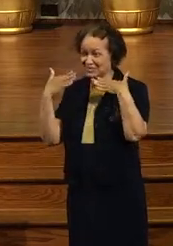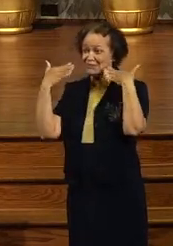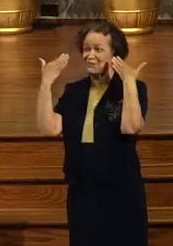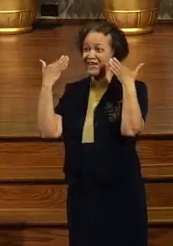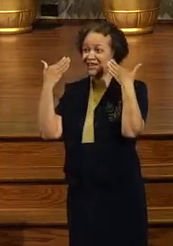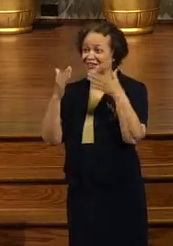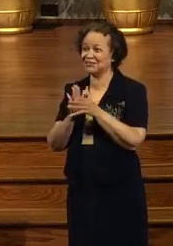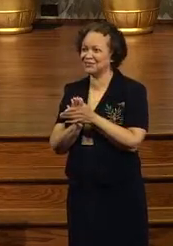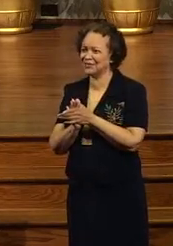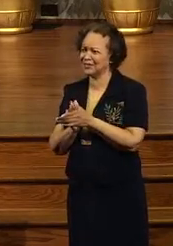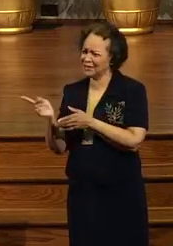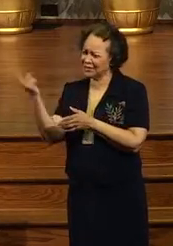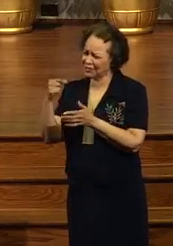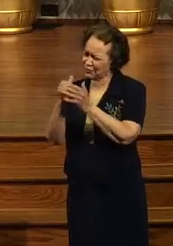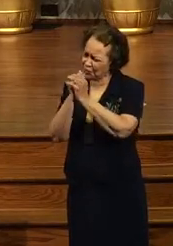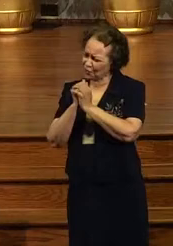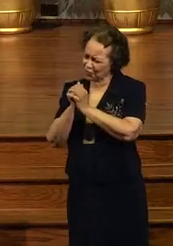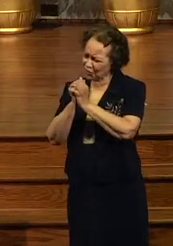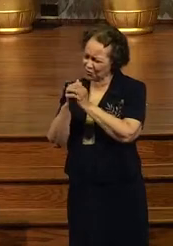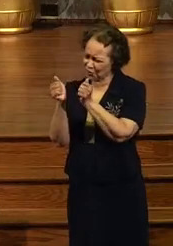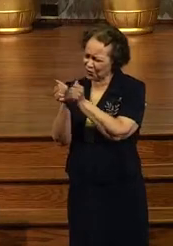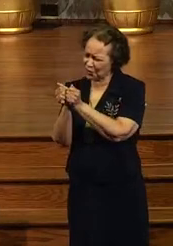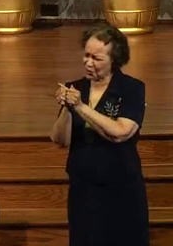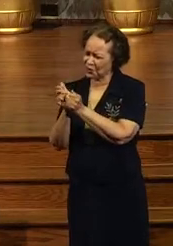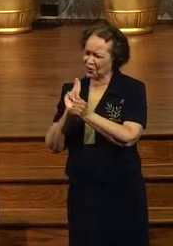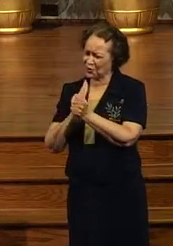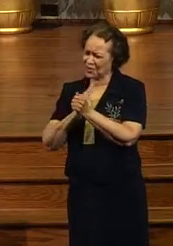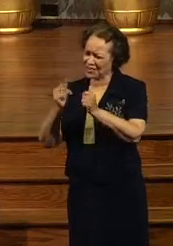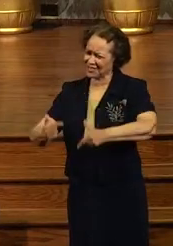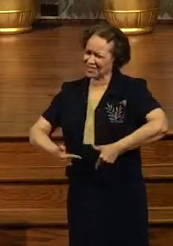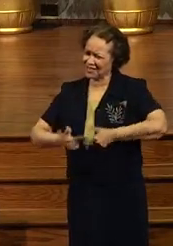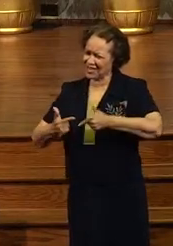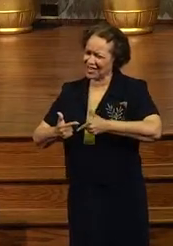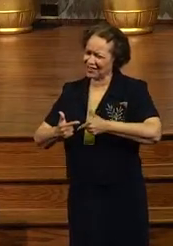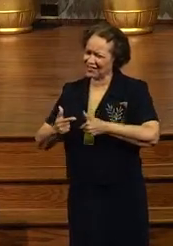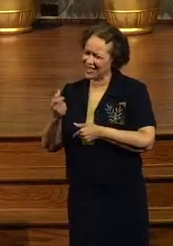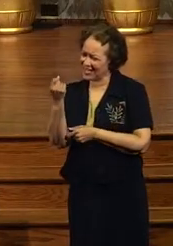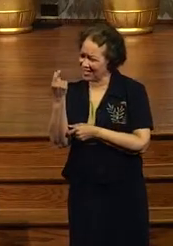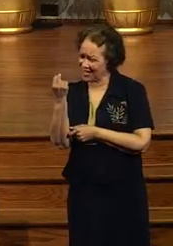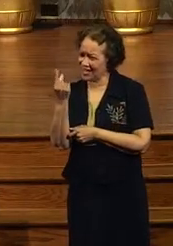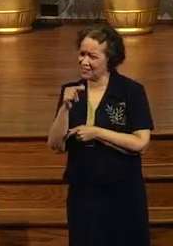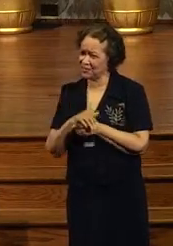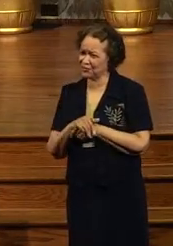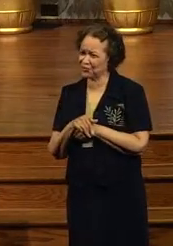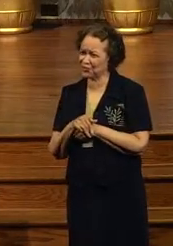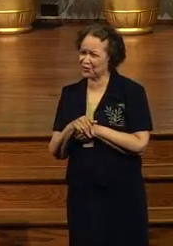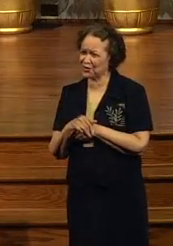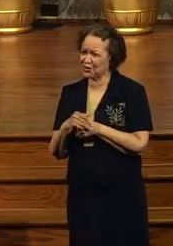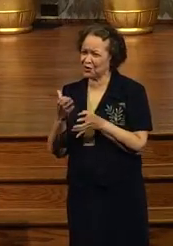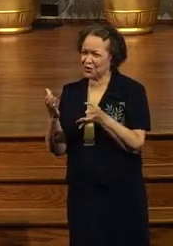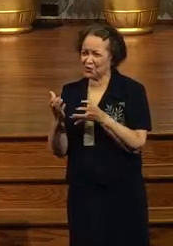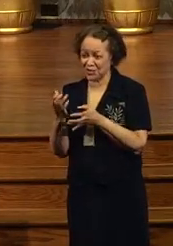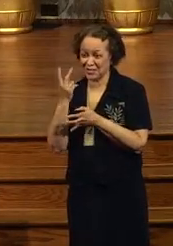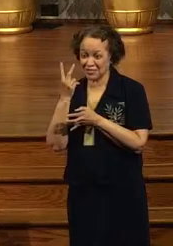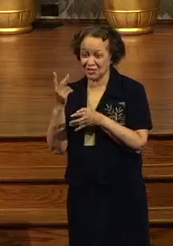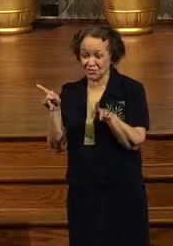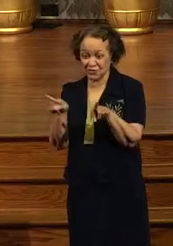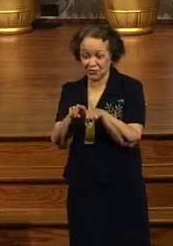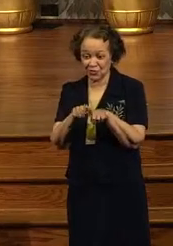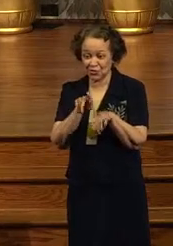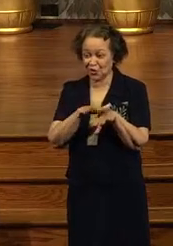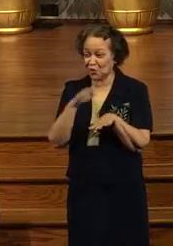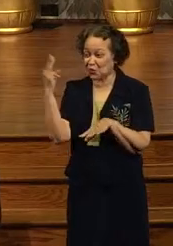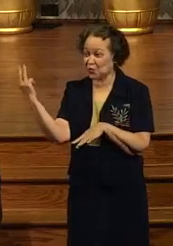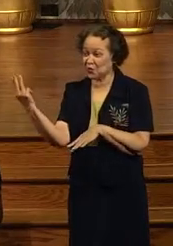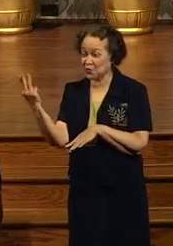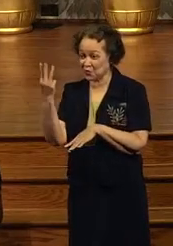us live here on Sabbath at 11 a.m. worship time. And we love to see you out on Wednesdays as well.